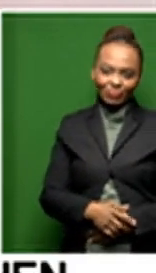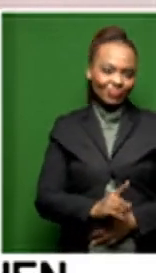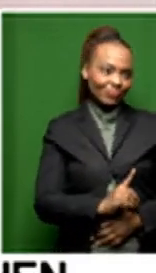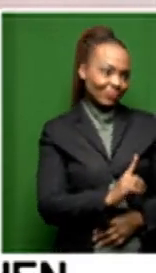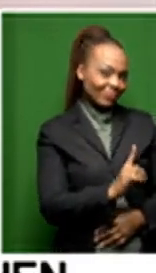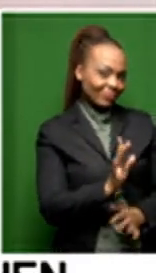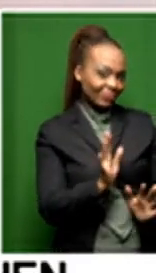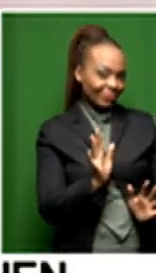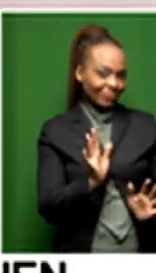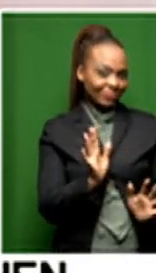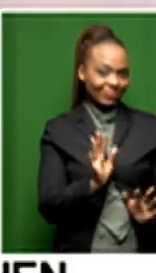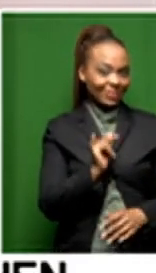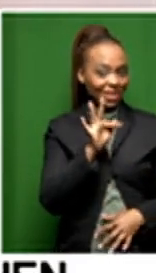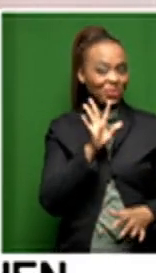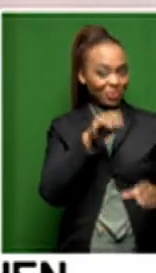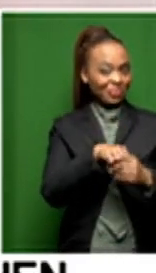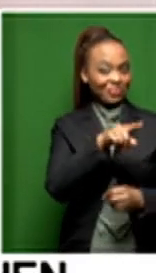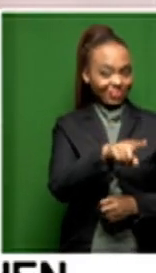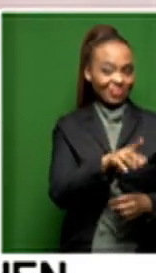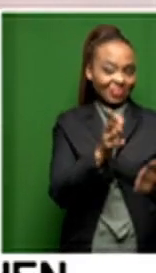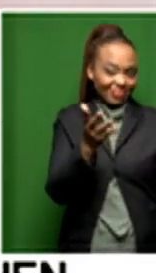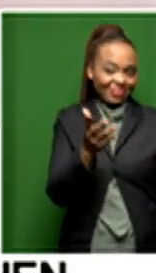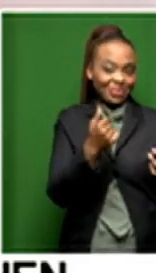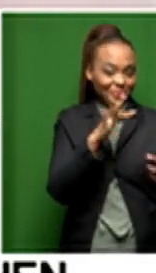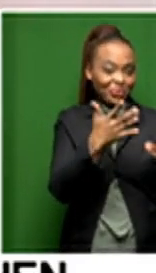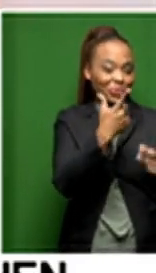If the shoe fits.